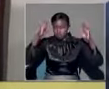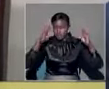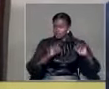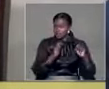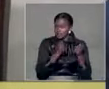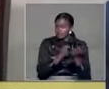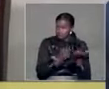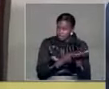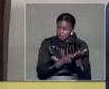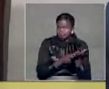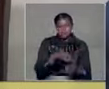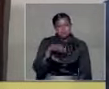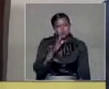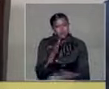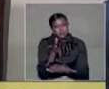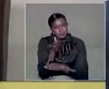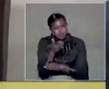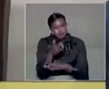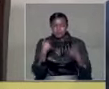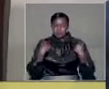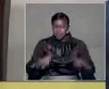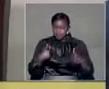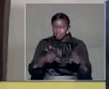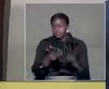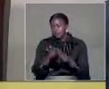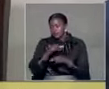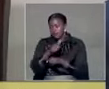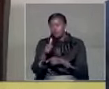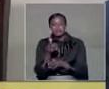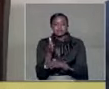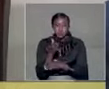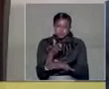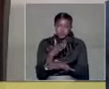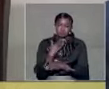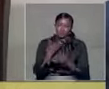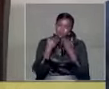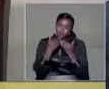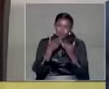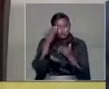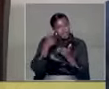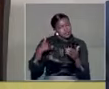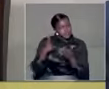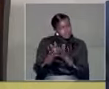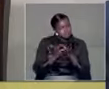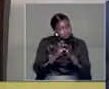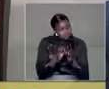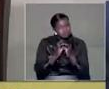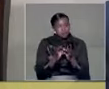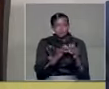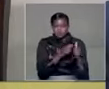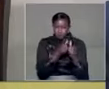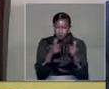Ministry of Health and other ministries, for the close collaboration they have had with